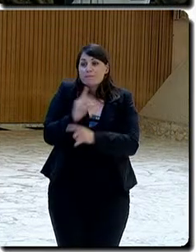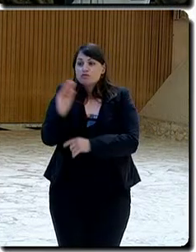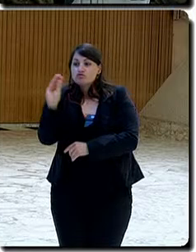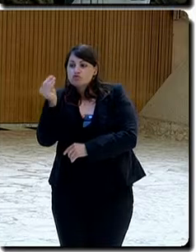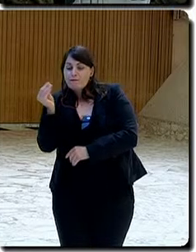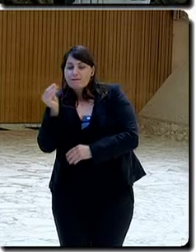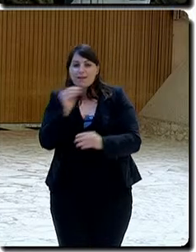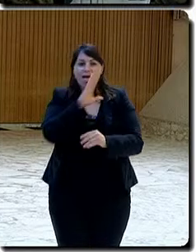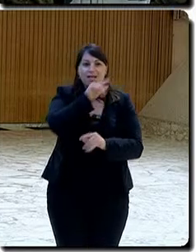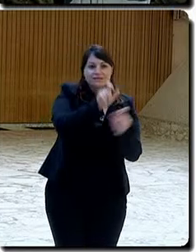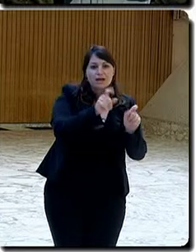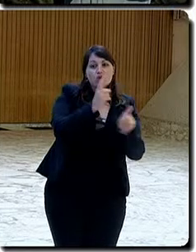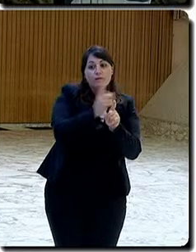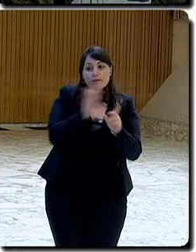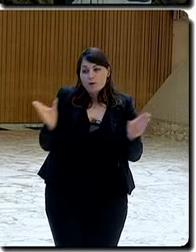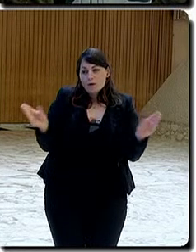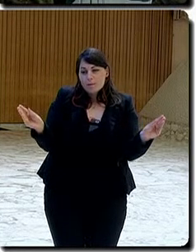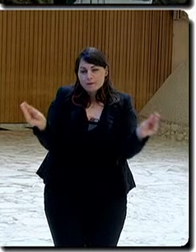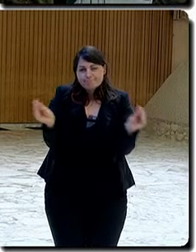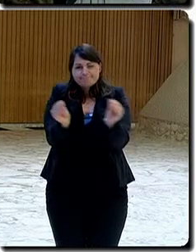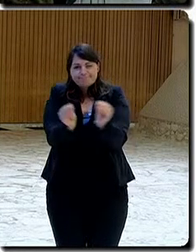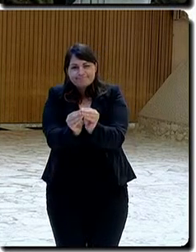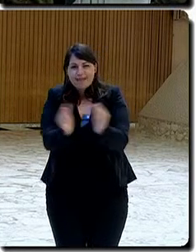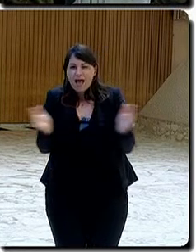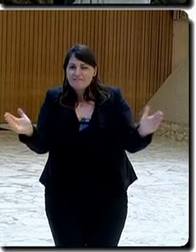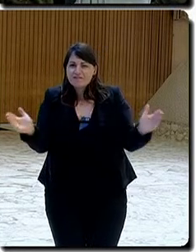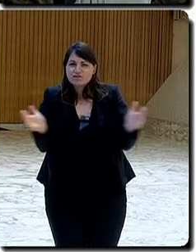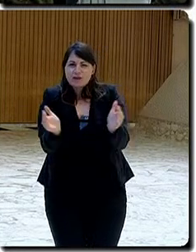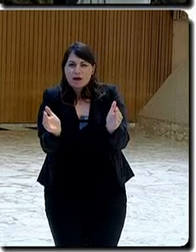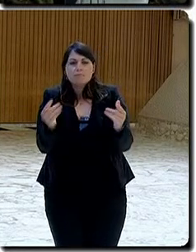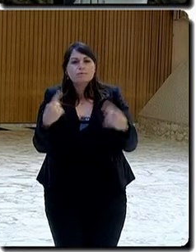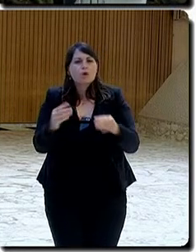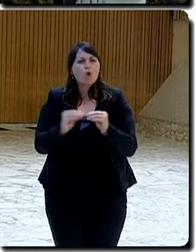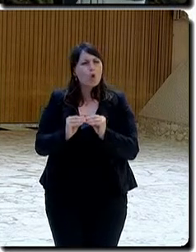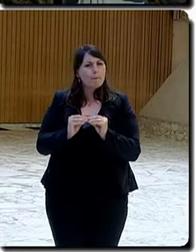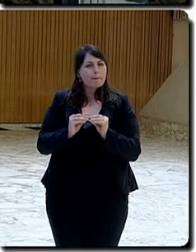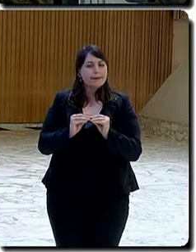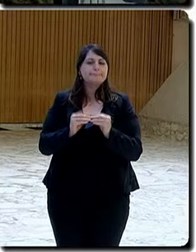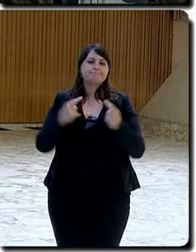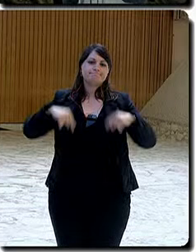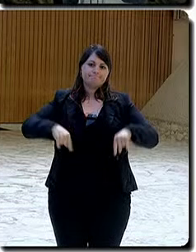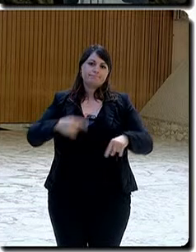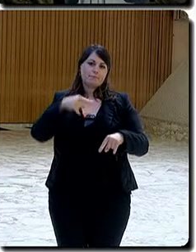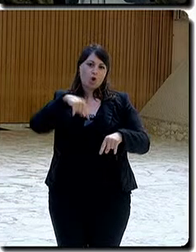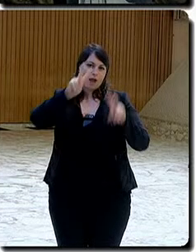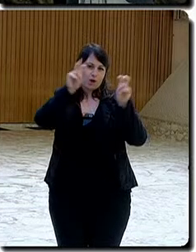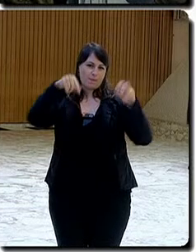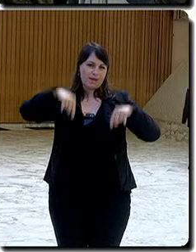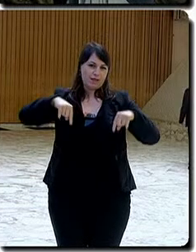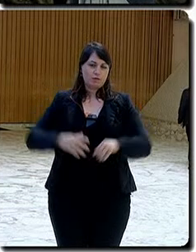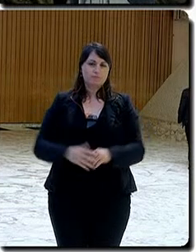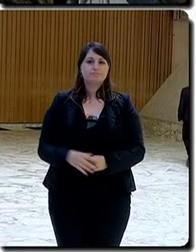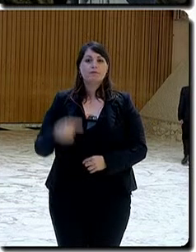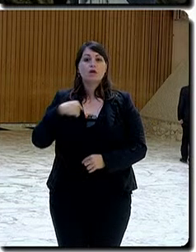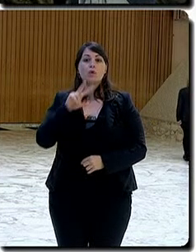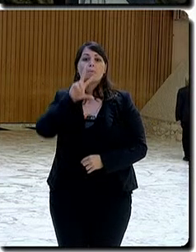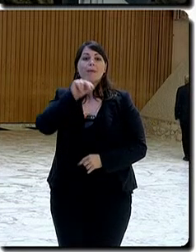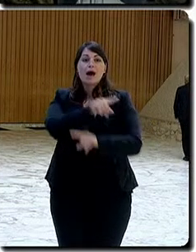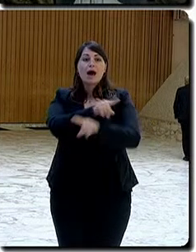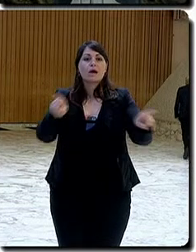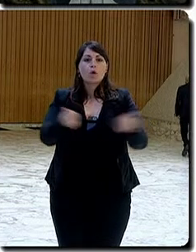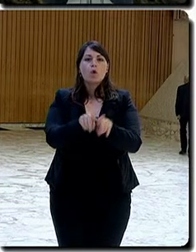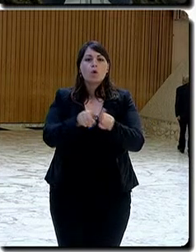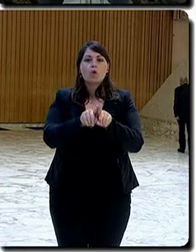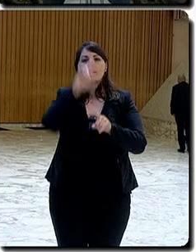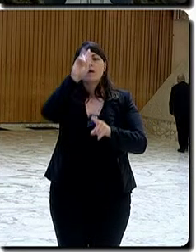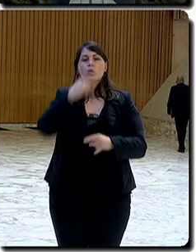ways that we might do that. I come to you not as a pastoral minister, but as a church historian